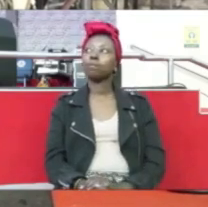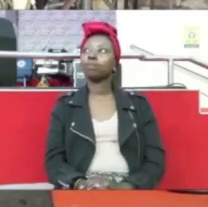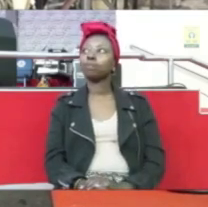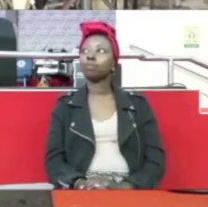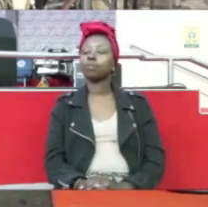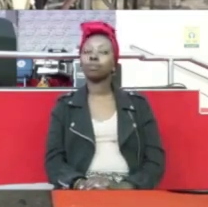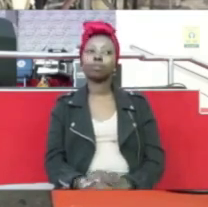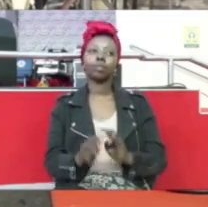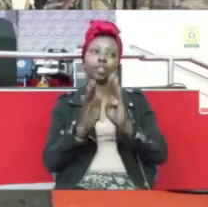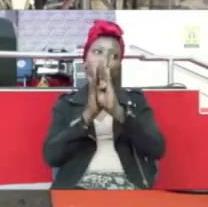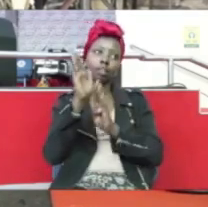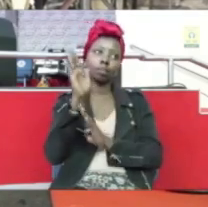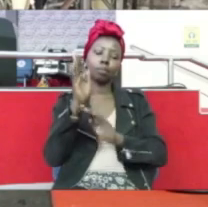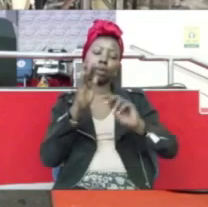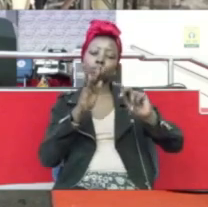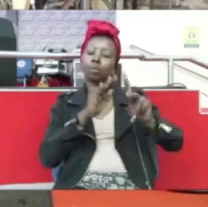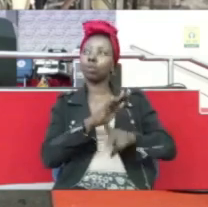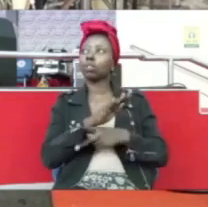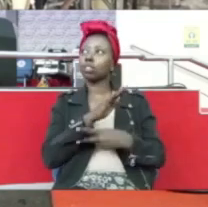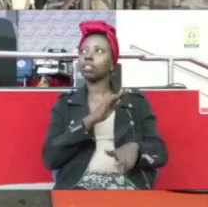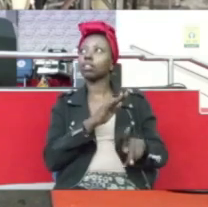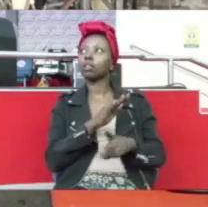the book of Psalms